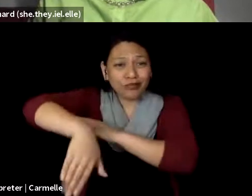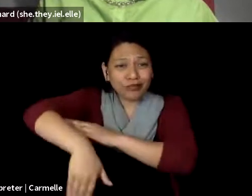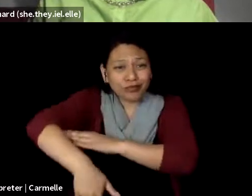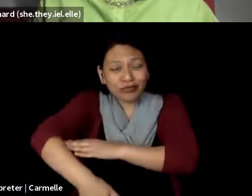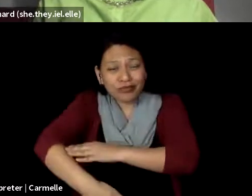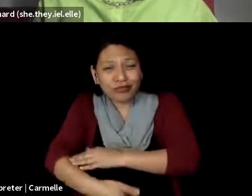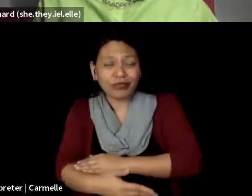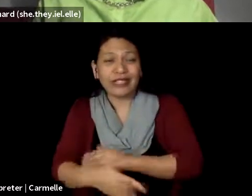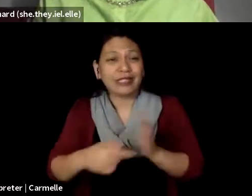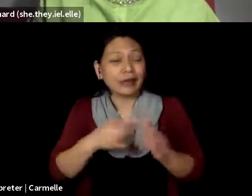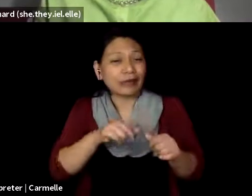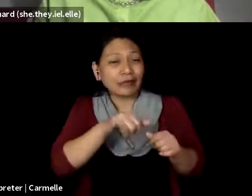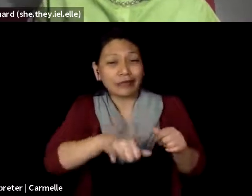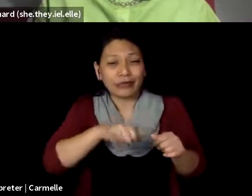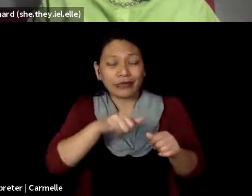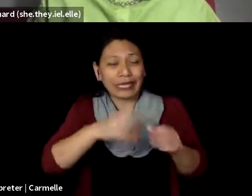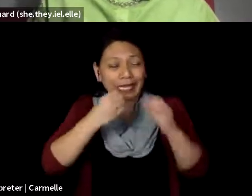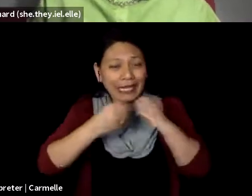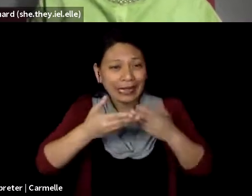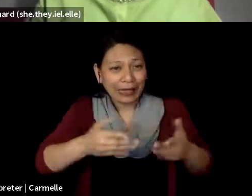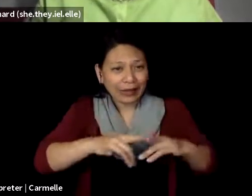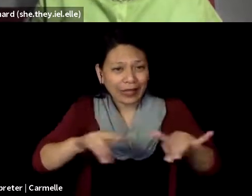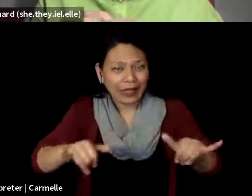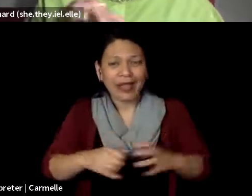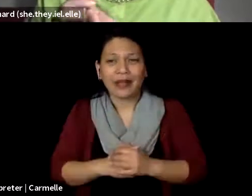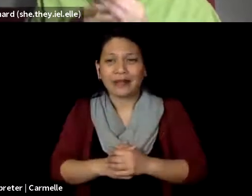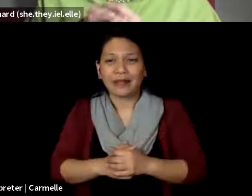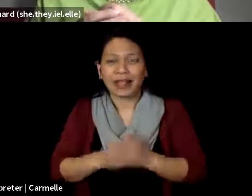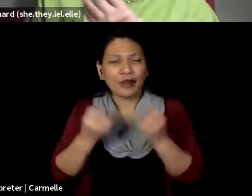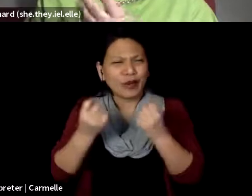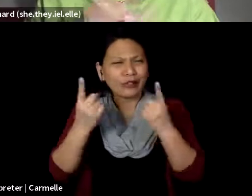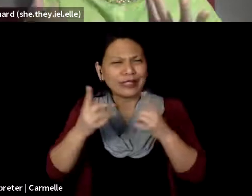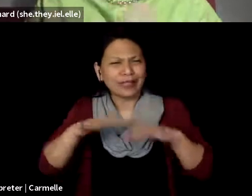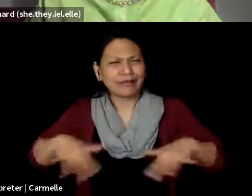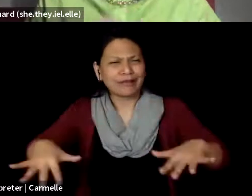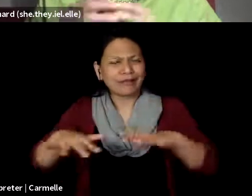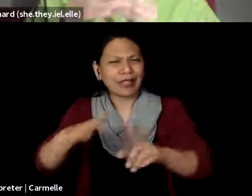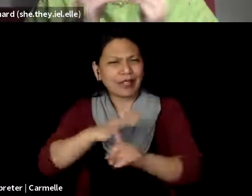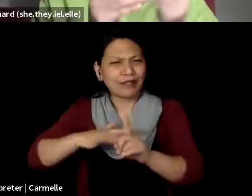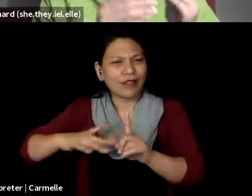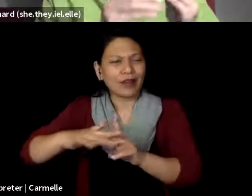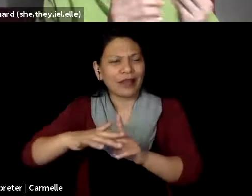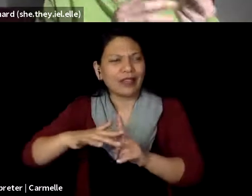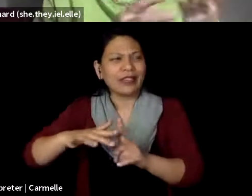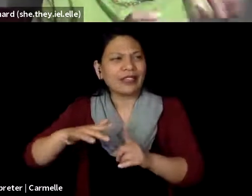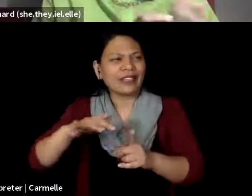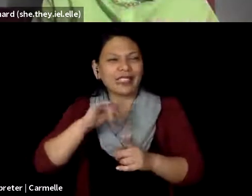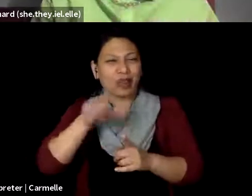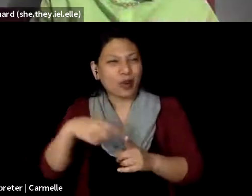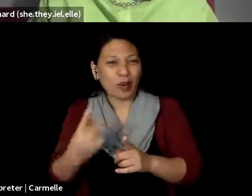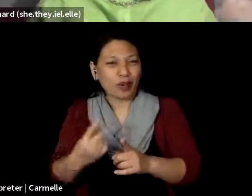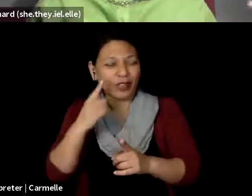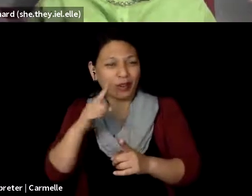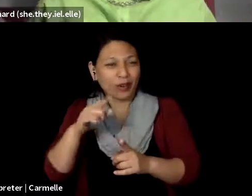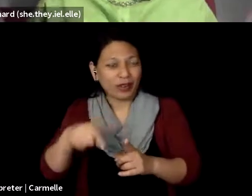institutions and really understanding that the ecosystem isn't, of an arts institution specifically, isn't just limited to the art created,